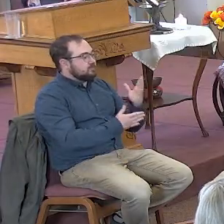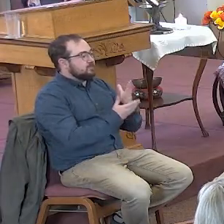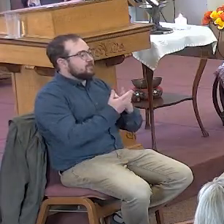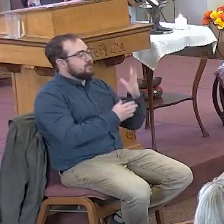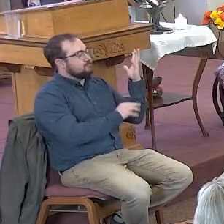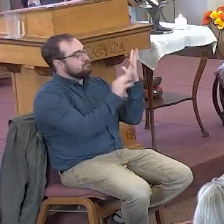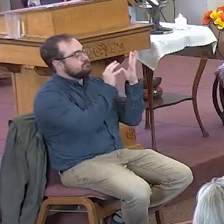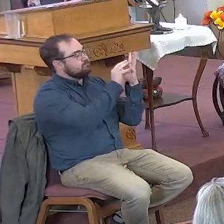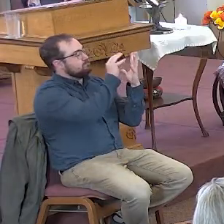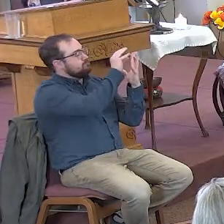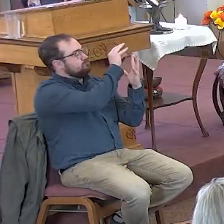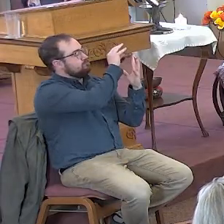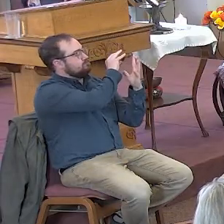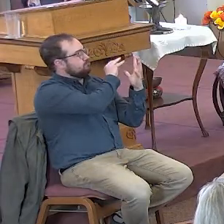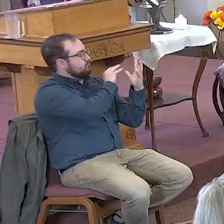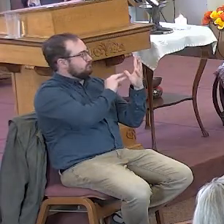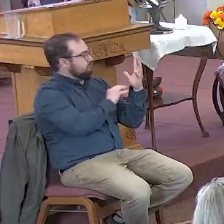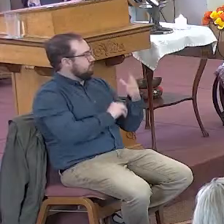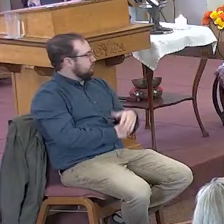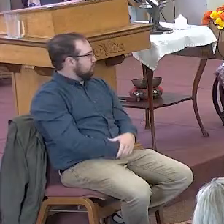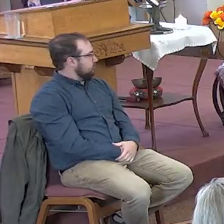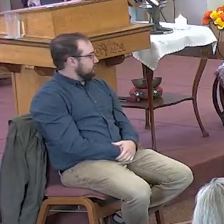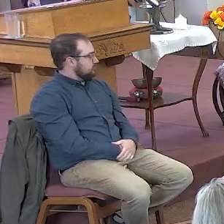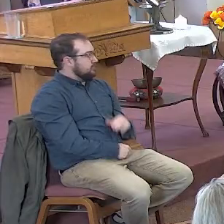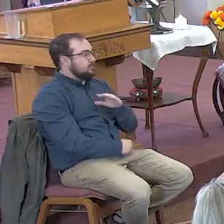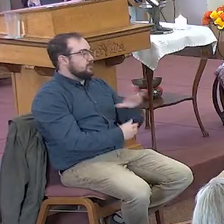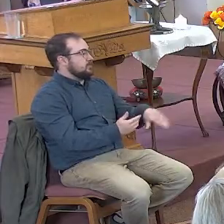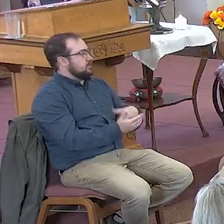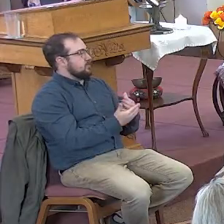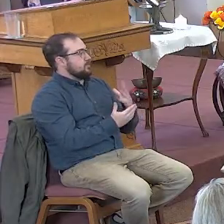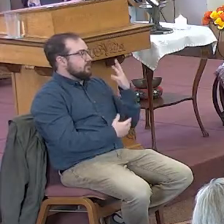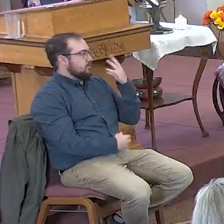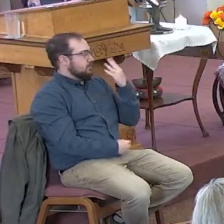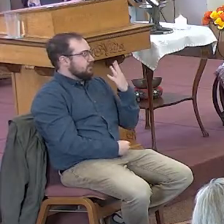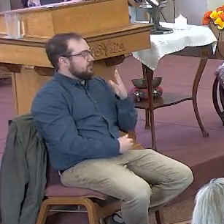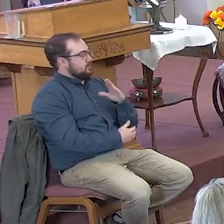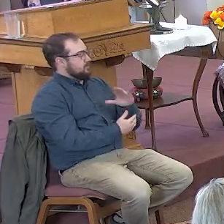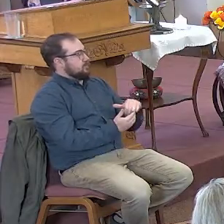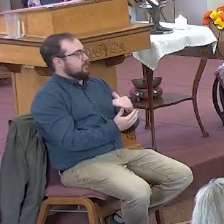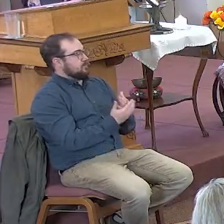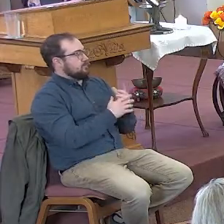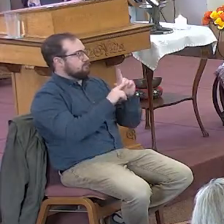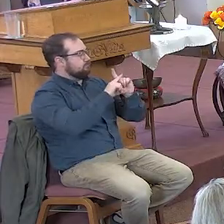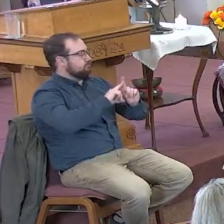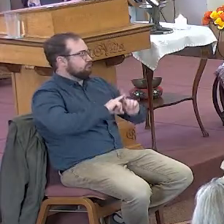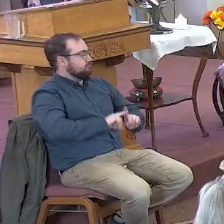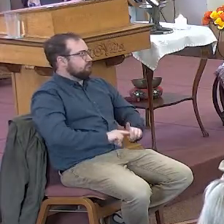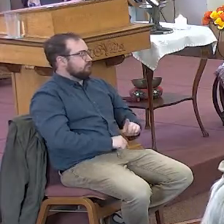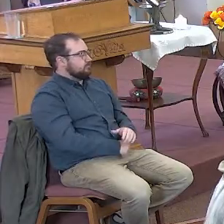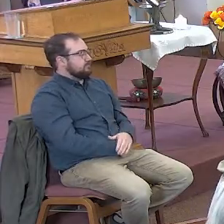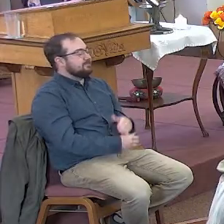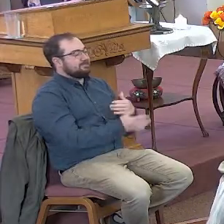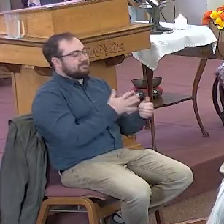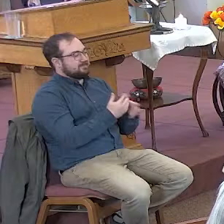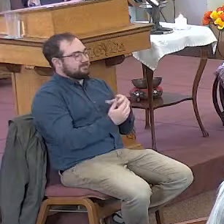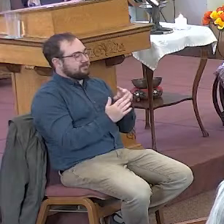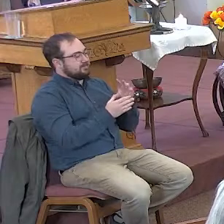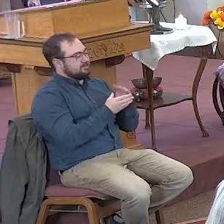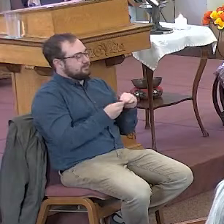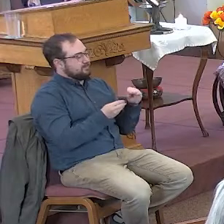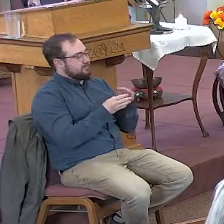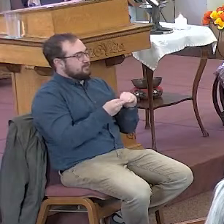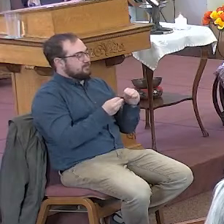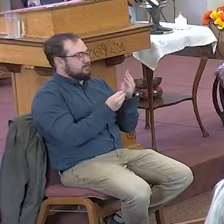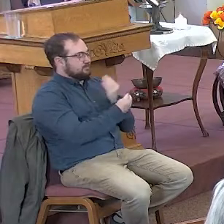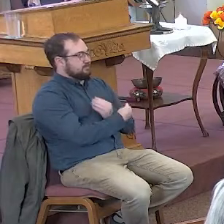the trees, right? And they're all beautiful and they're all different. Anyway, let's read our story.